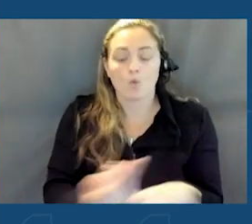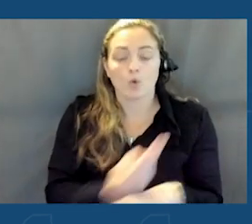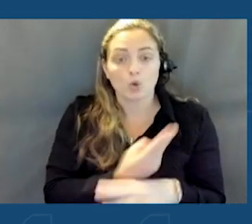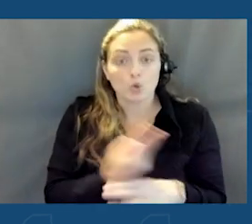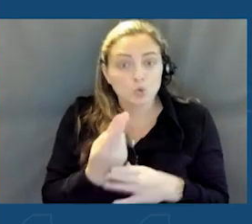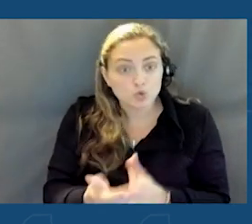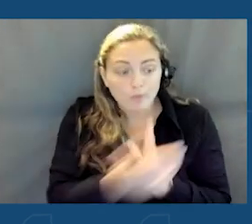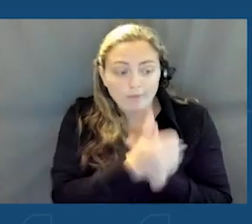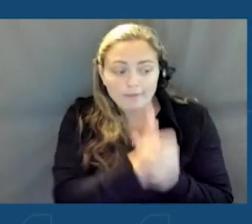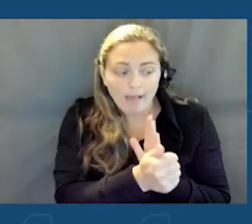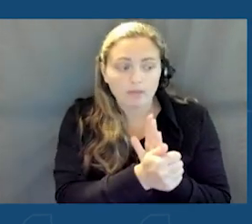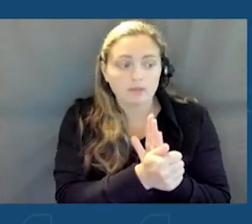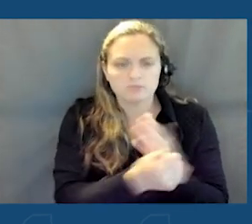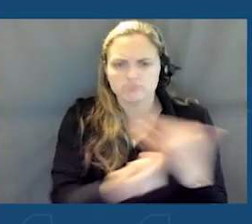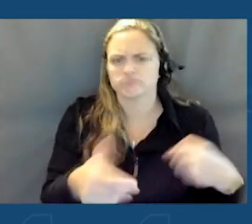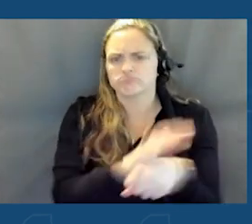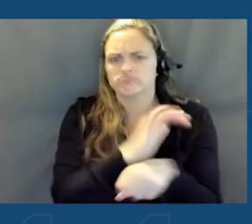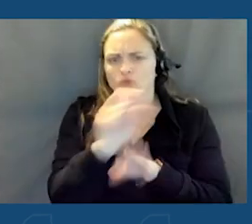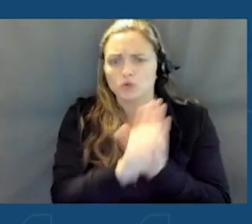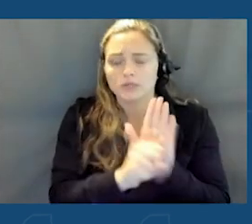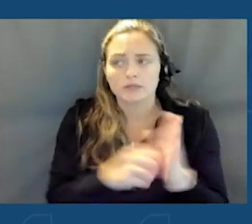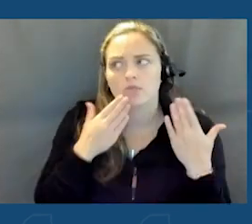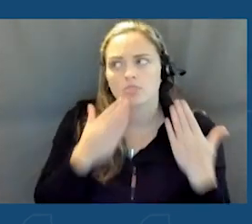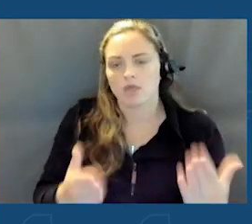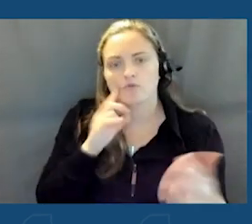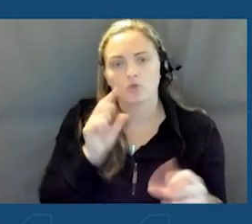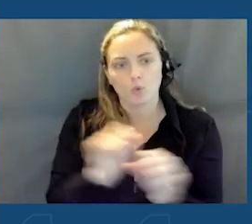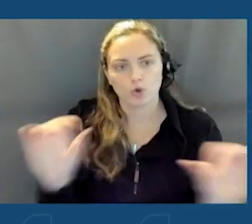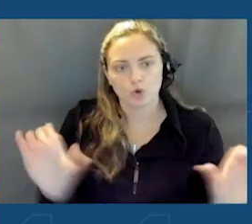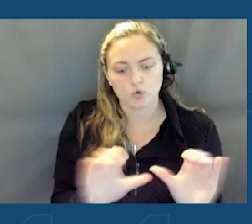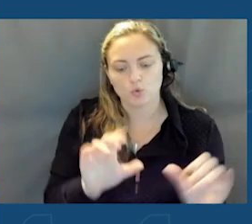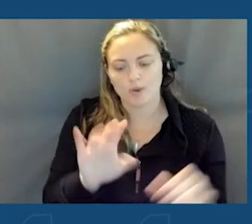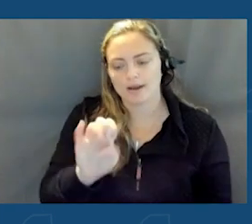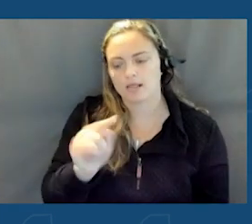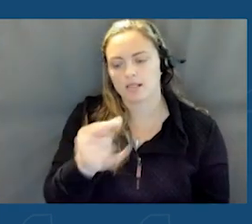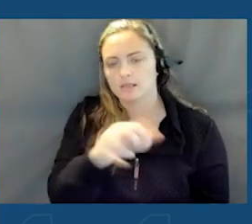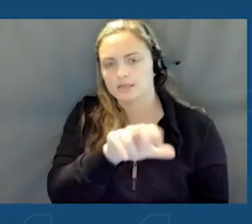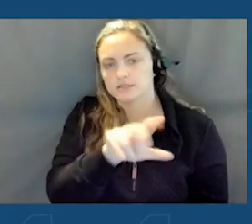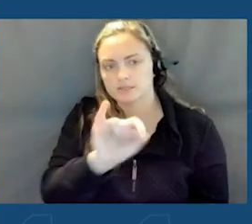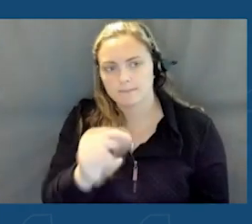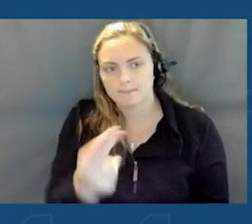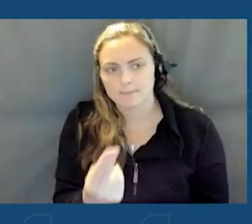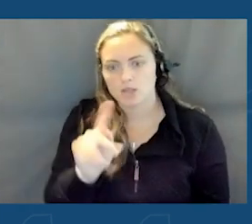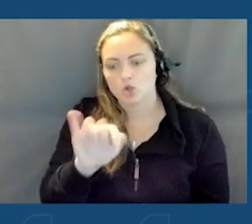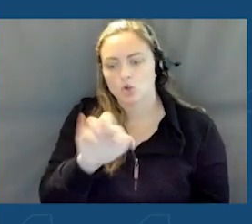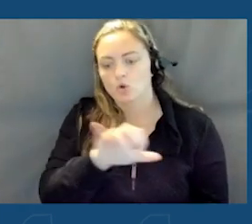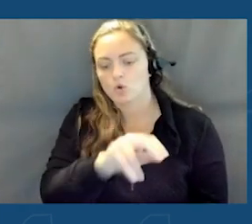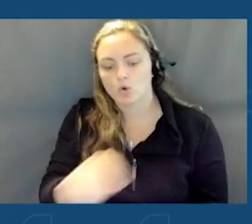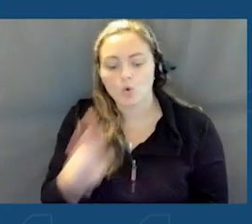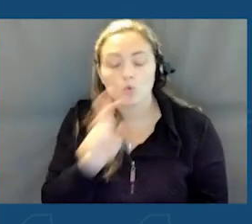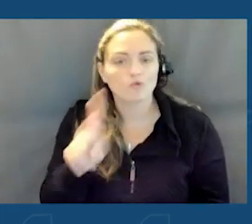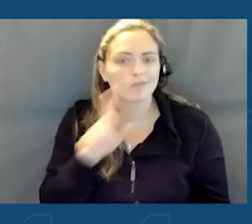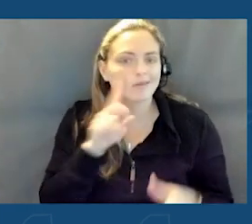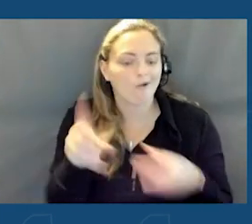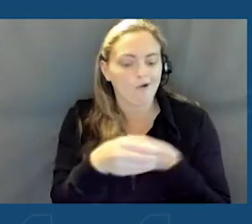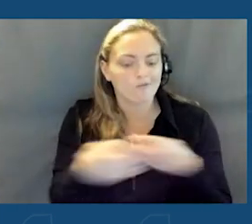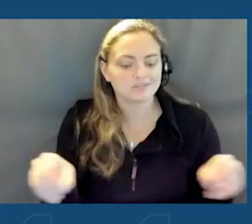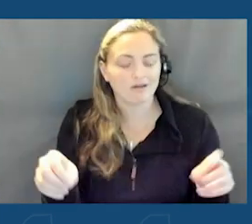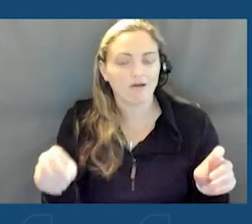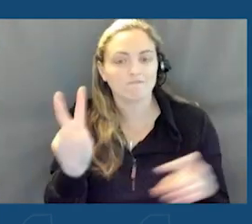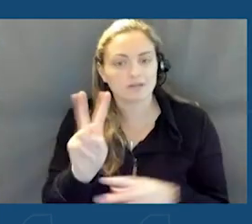and so I'm so grateful to the work you do. And then, of course, Elizabeth Cronin, the Director of the Office of Victim Services. Elizabeth, another